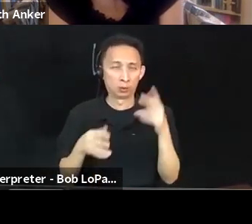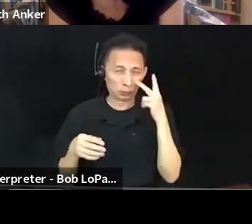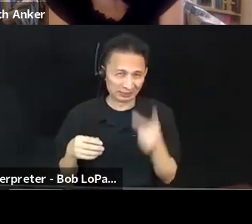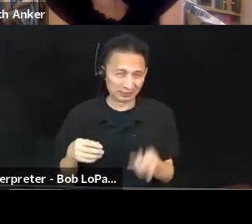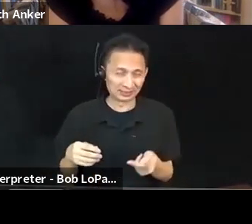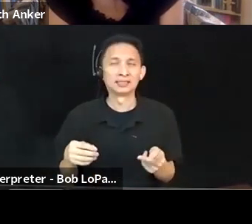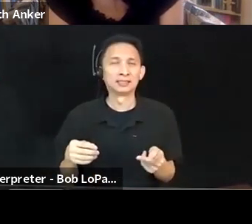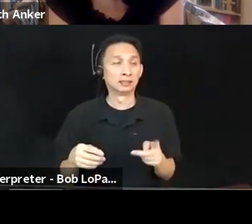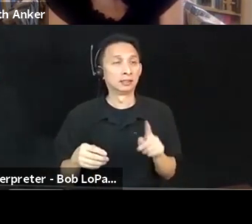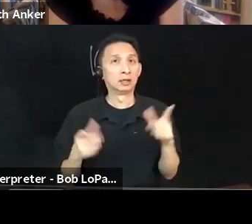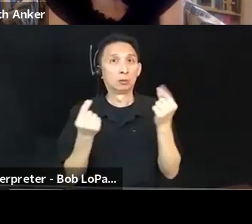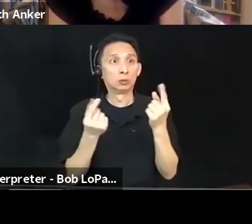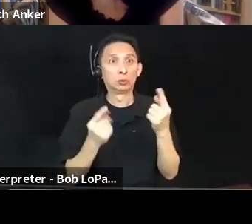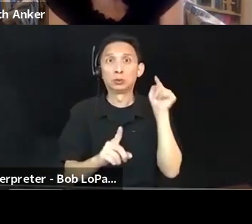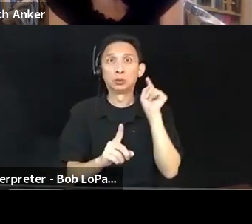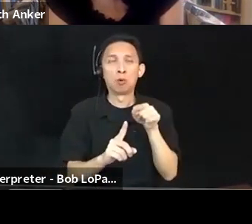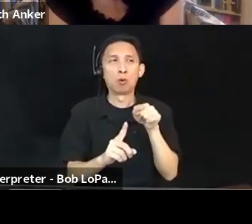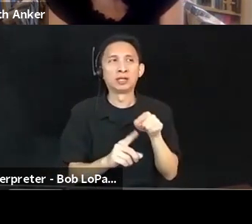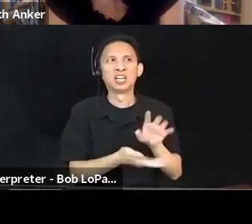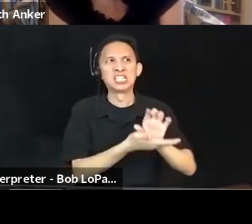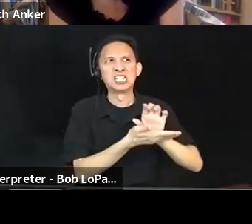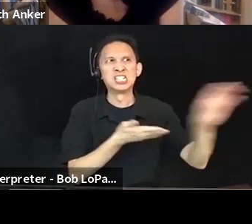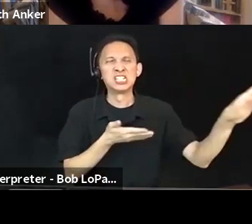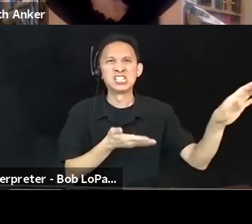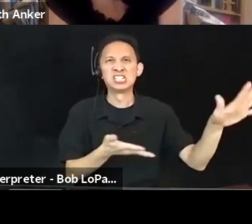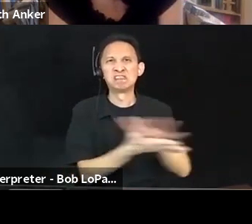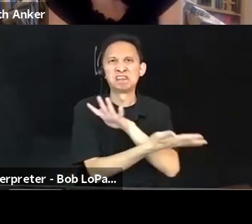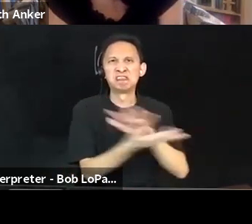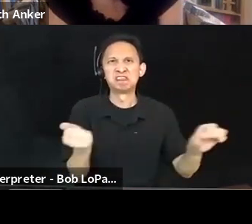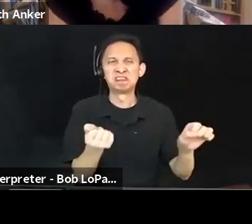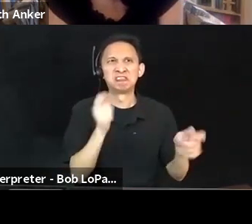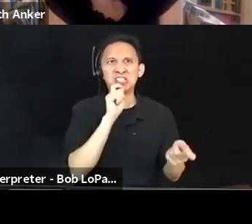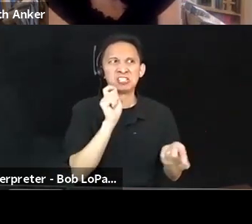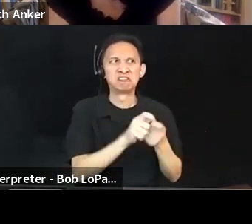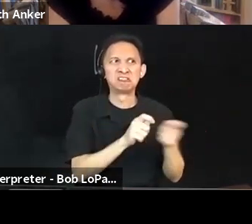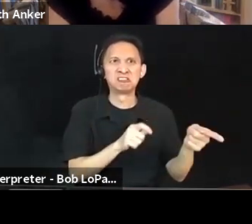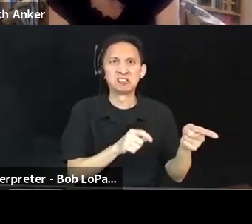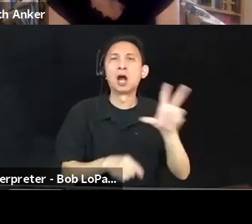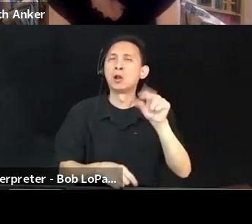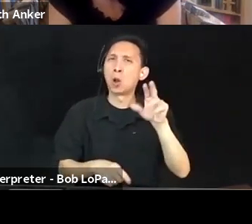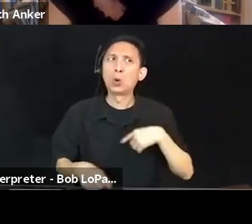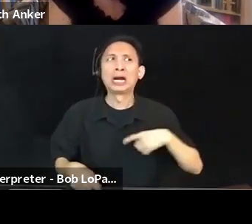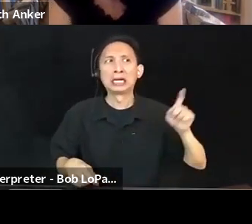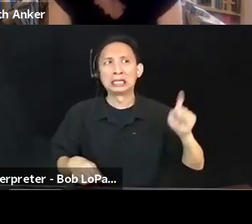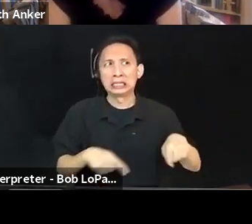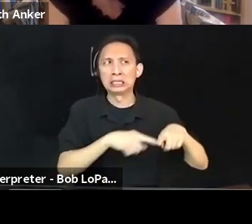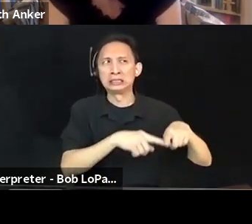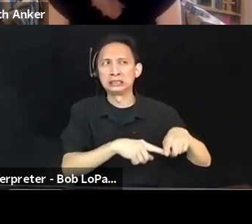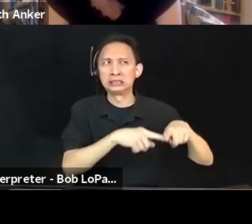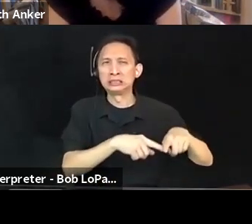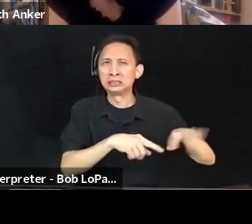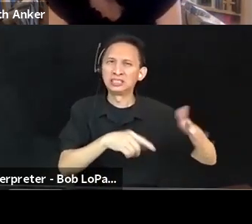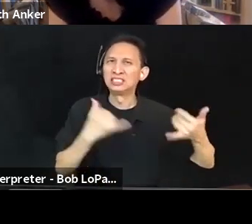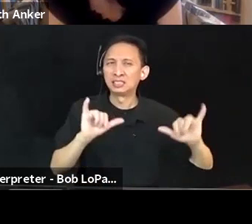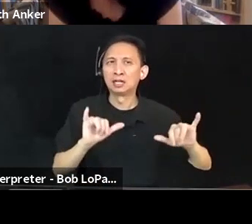of the other. There was always the need for the other in one way or another, right? So, and I think perhaps, what we're talking